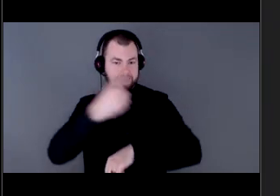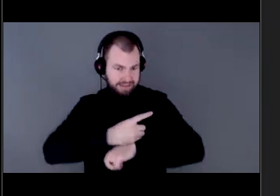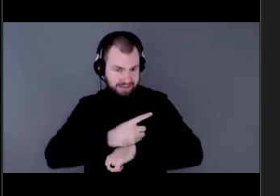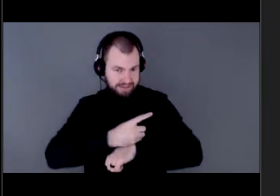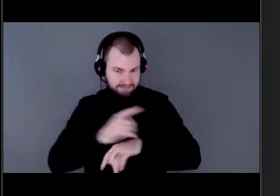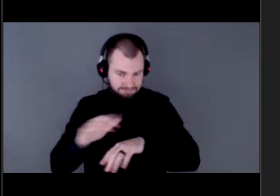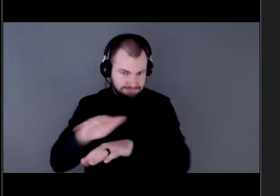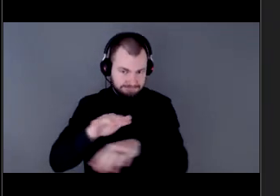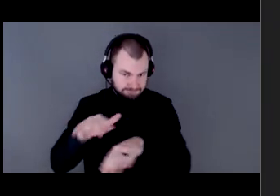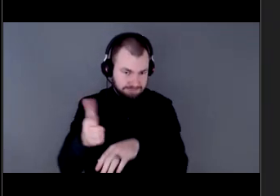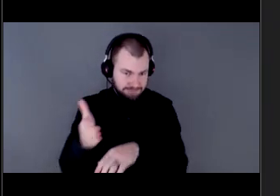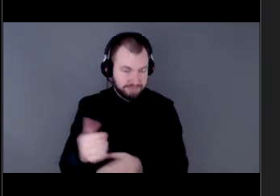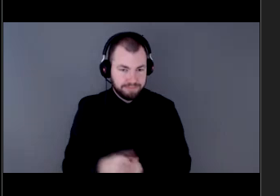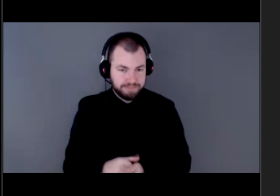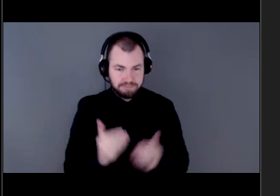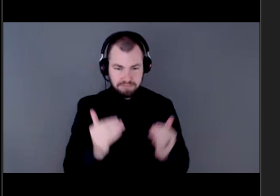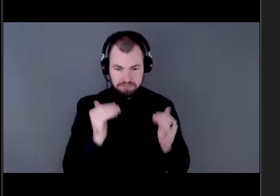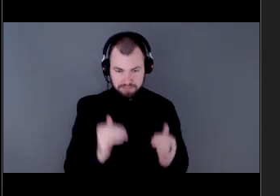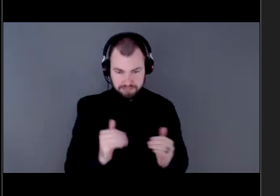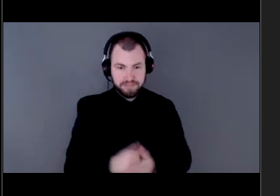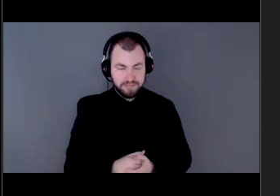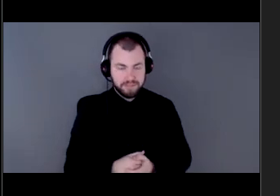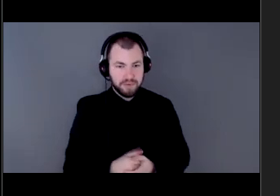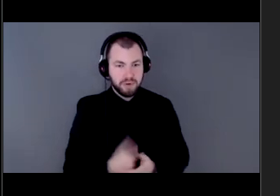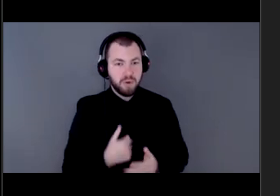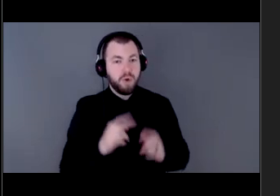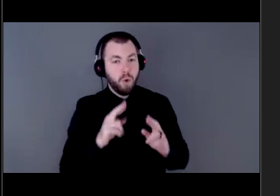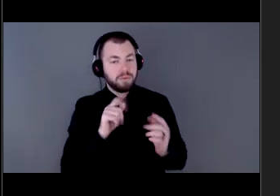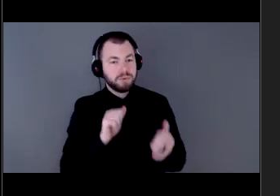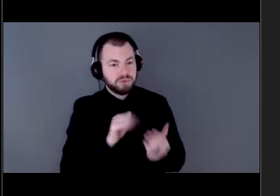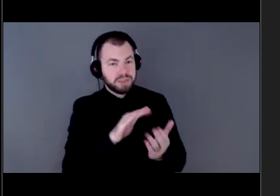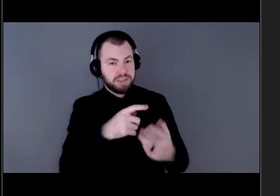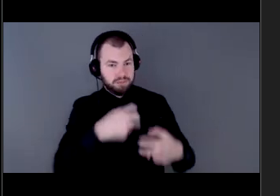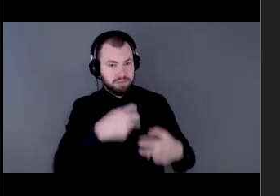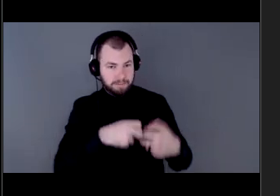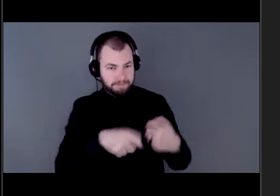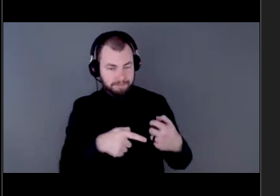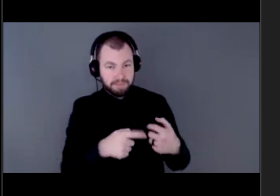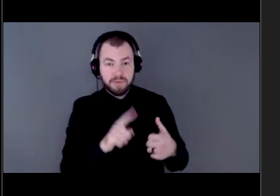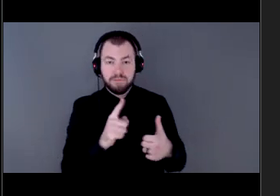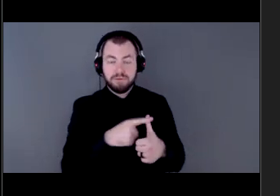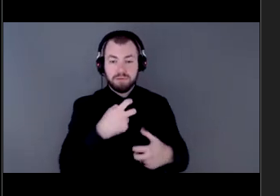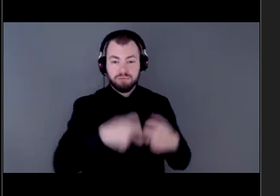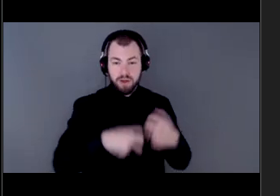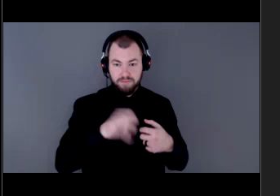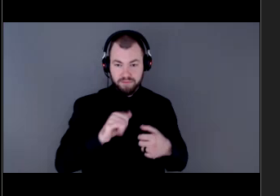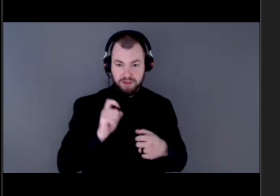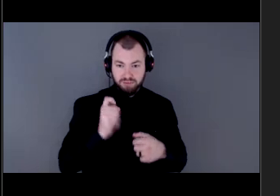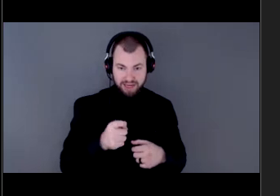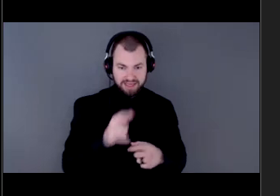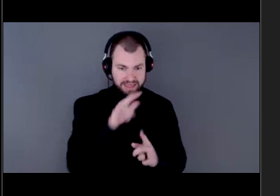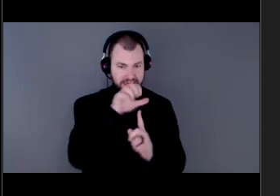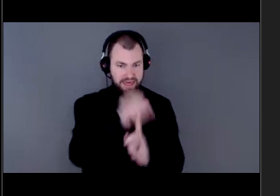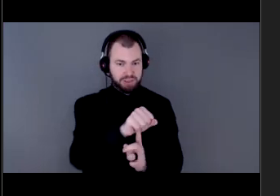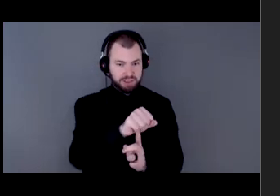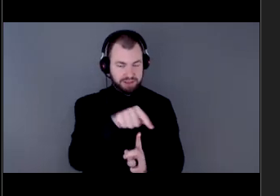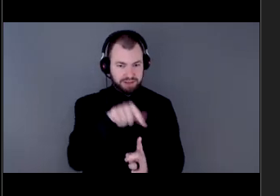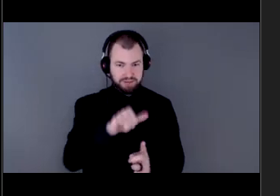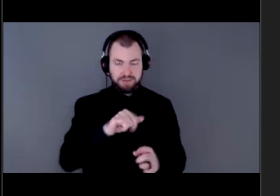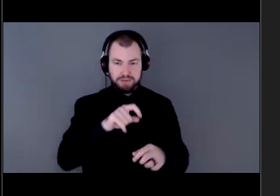So hoping to address a problem here. The first problem for this grant is the detection, which is time consuming and